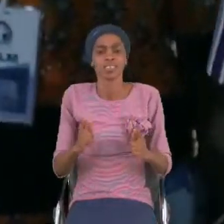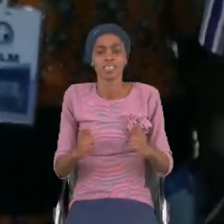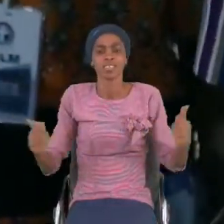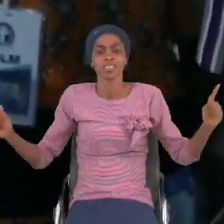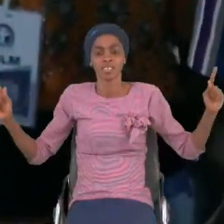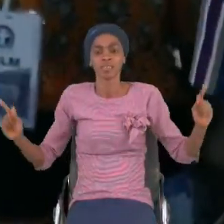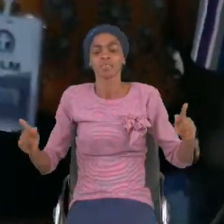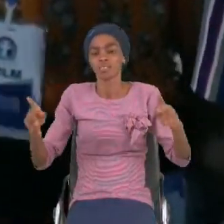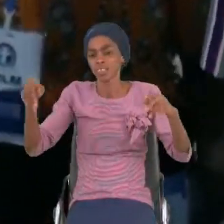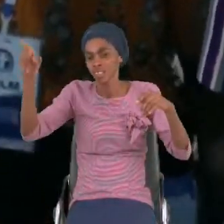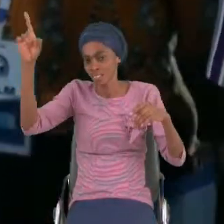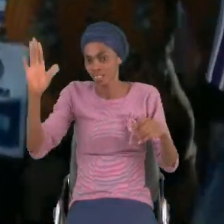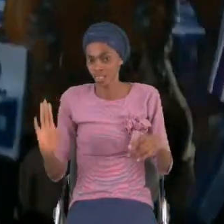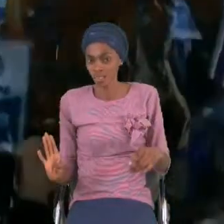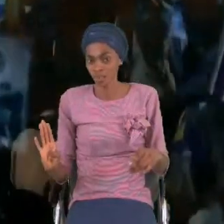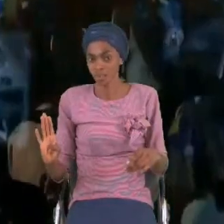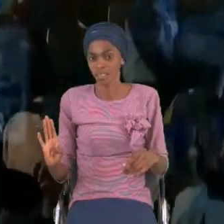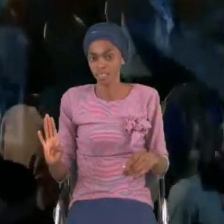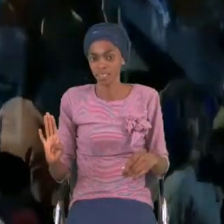personality.